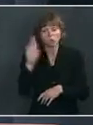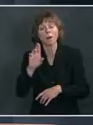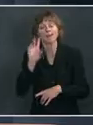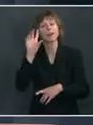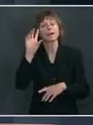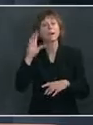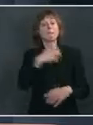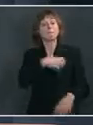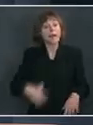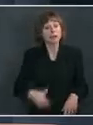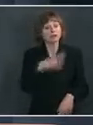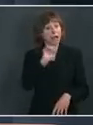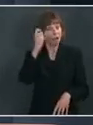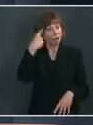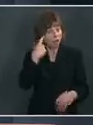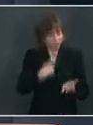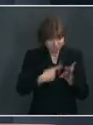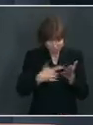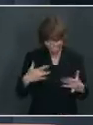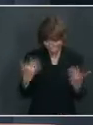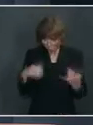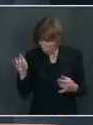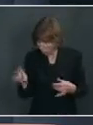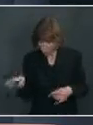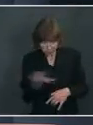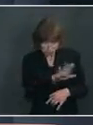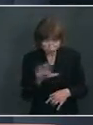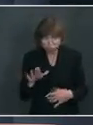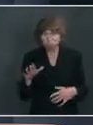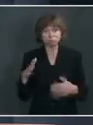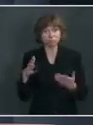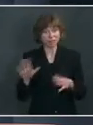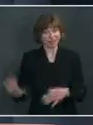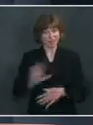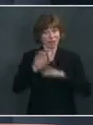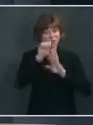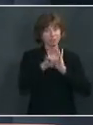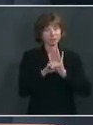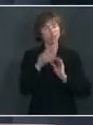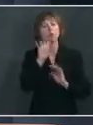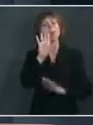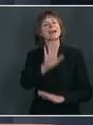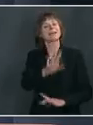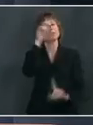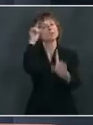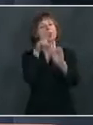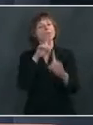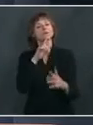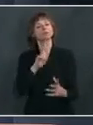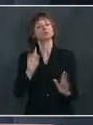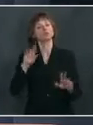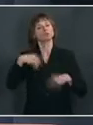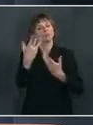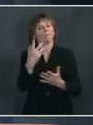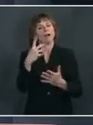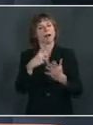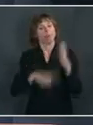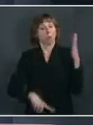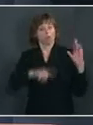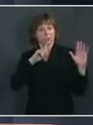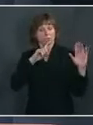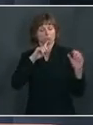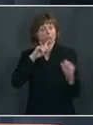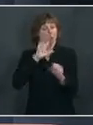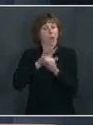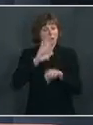them about what their needs are on the ground. So his objective as president is to deliver on what he promised in his inaugural address, govern